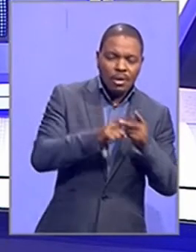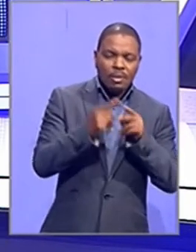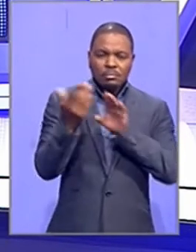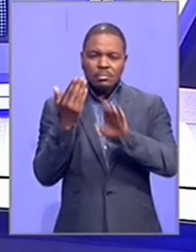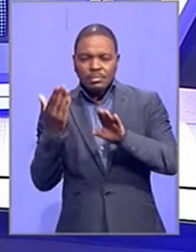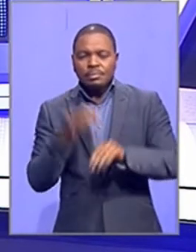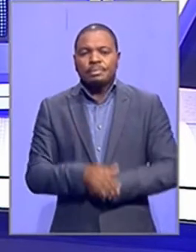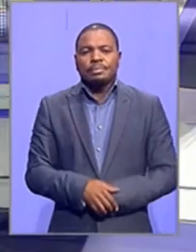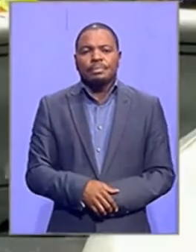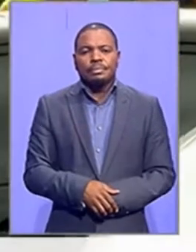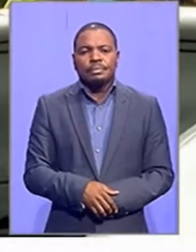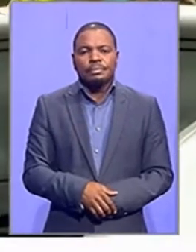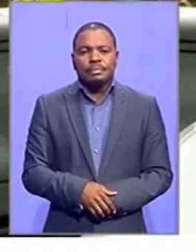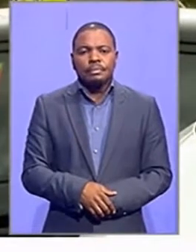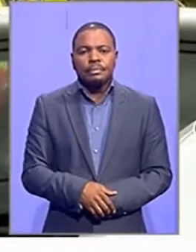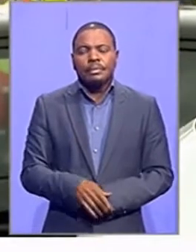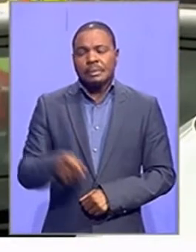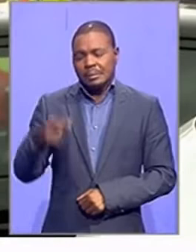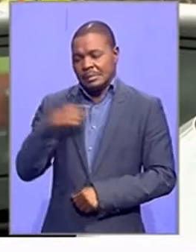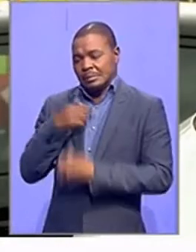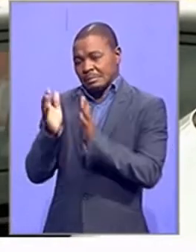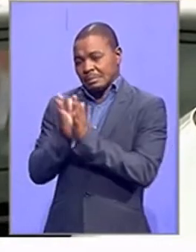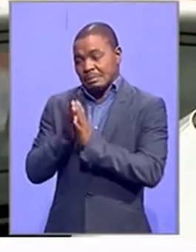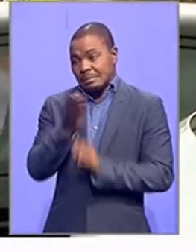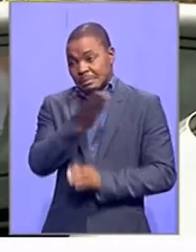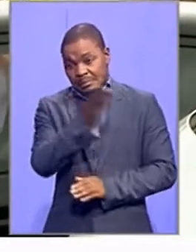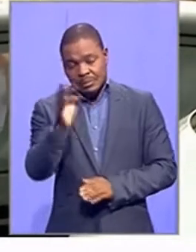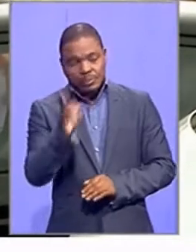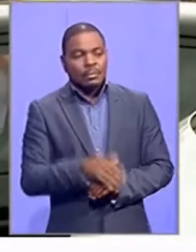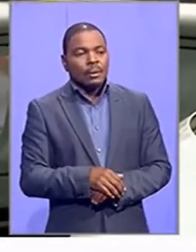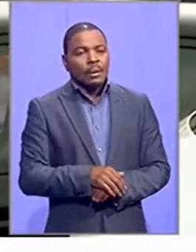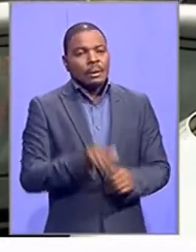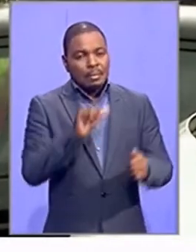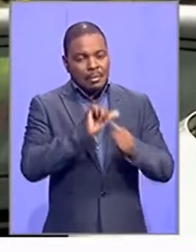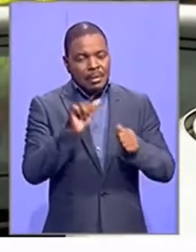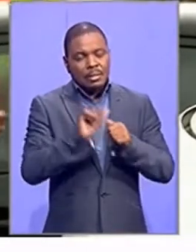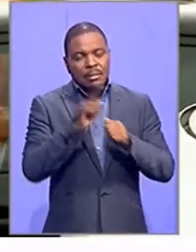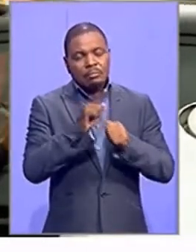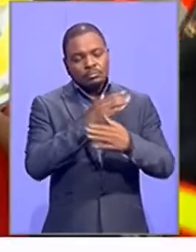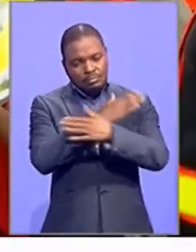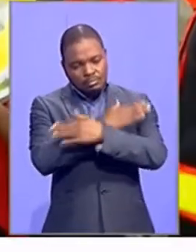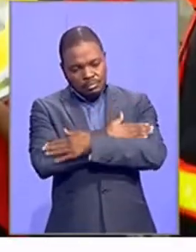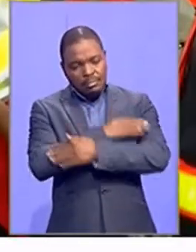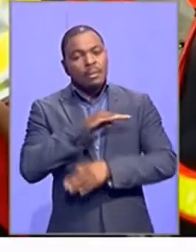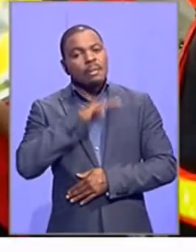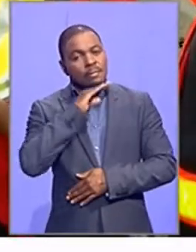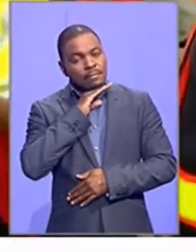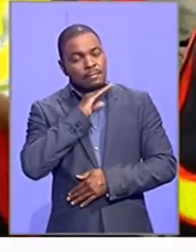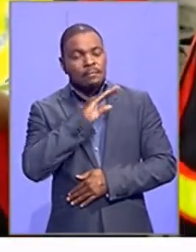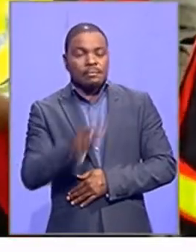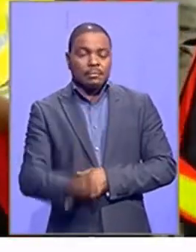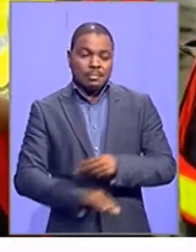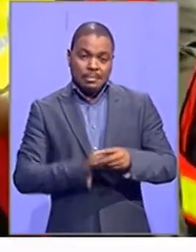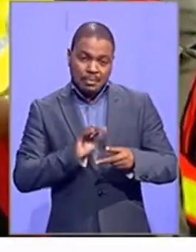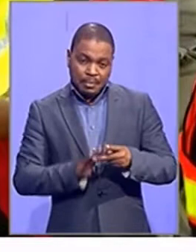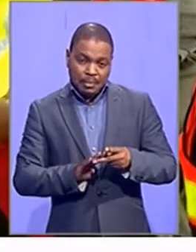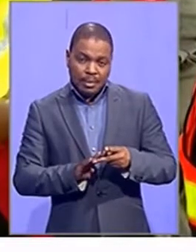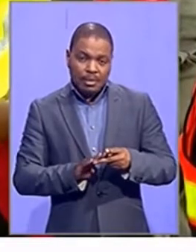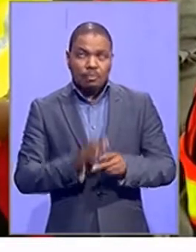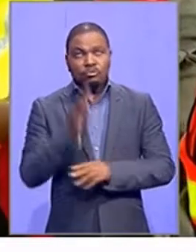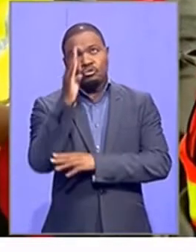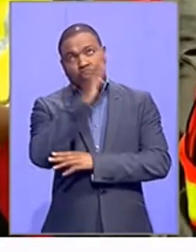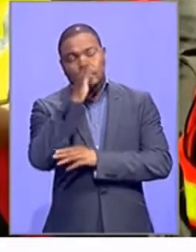pharakano? No ra ba kopa ka nnete ba rest enough ba tsamaye tsatsi